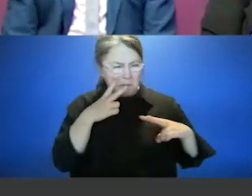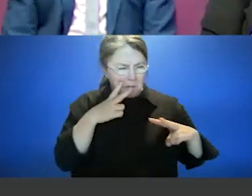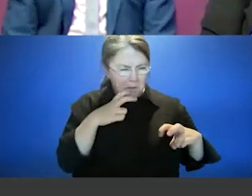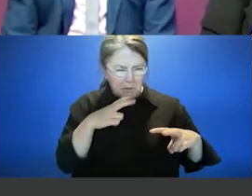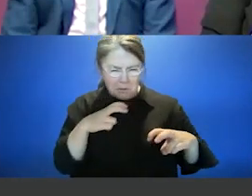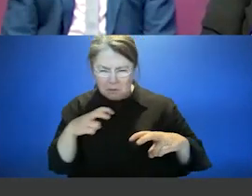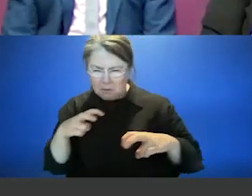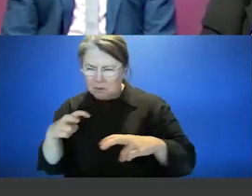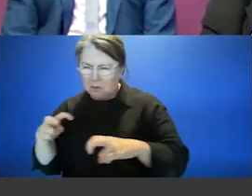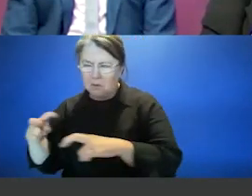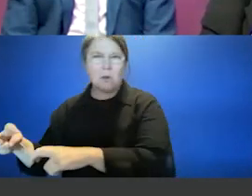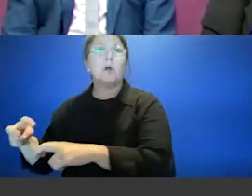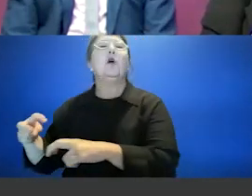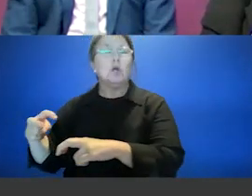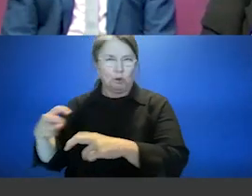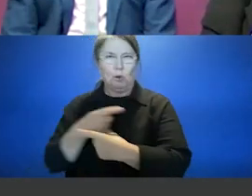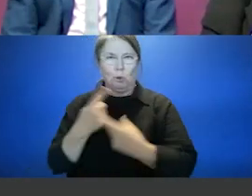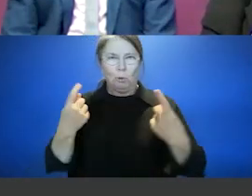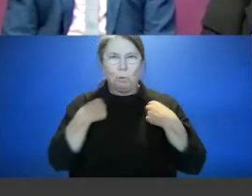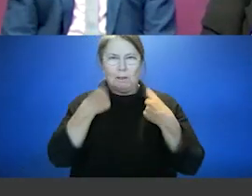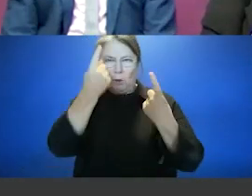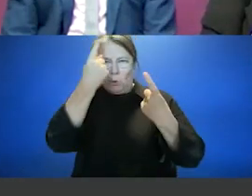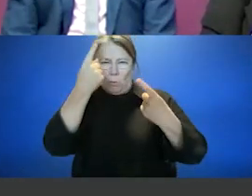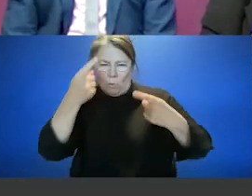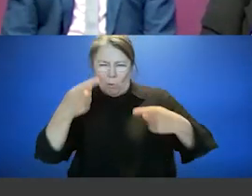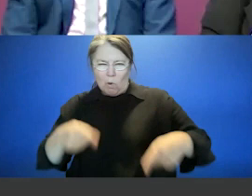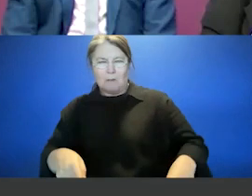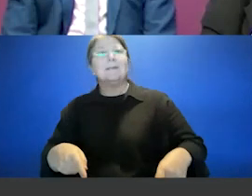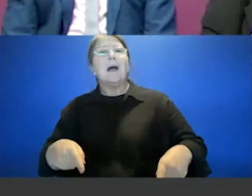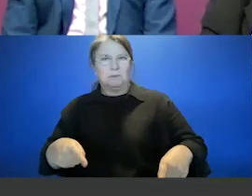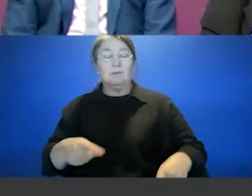identifying allegations. We identified from those matters